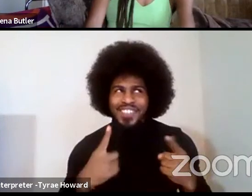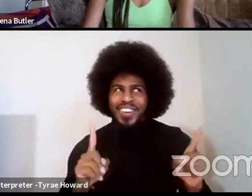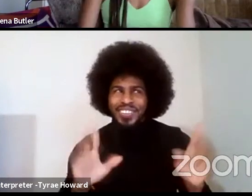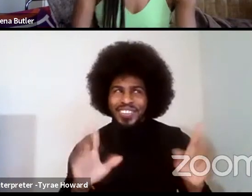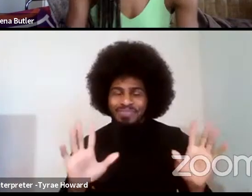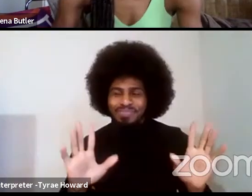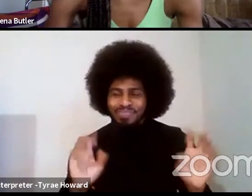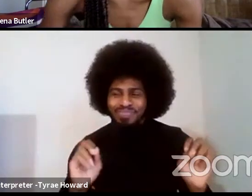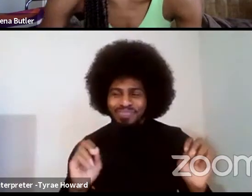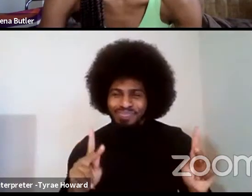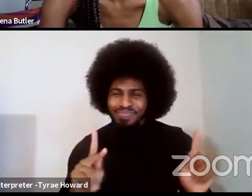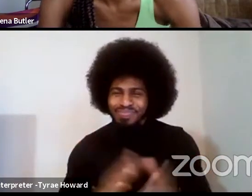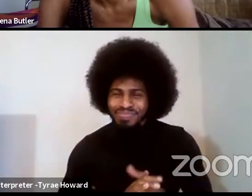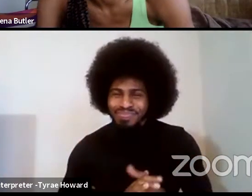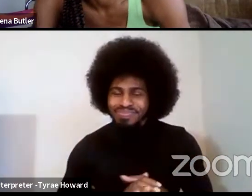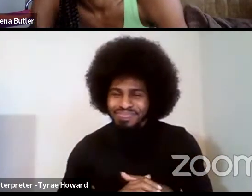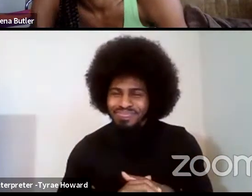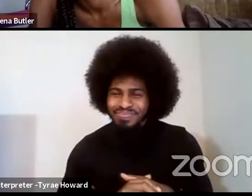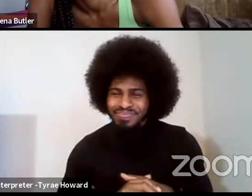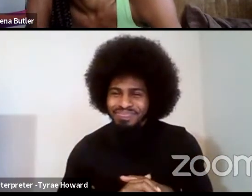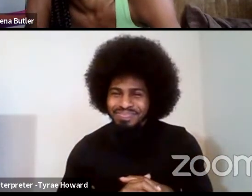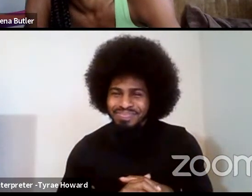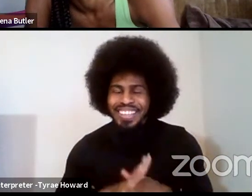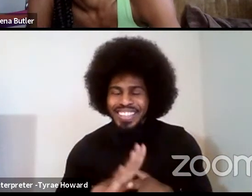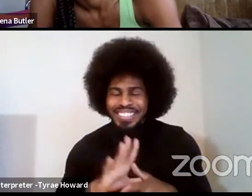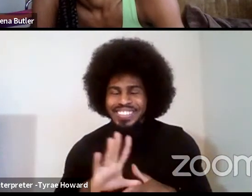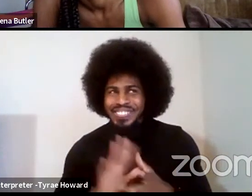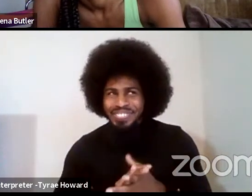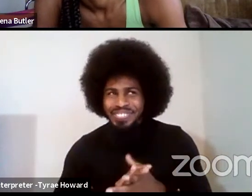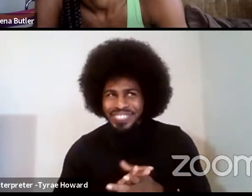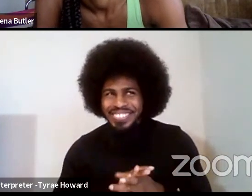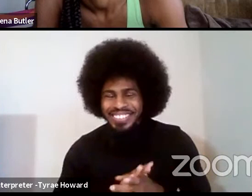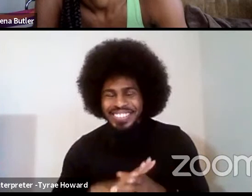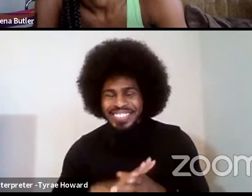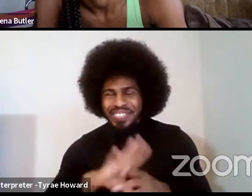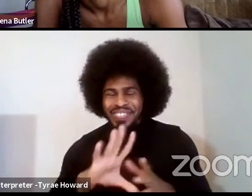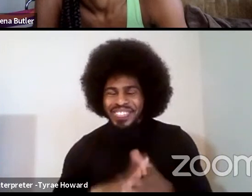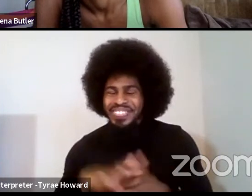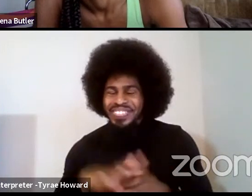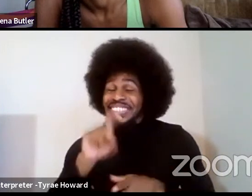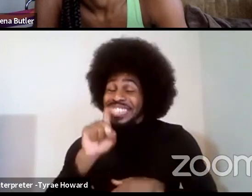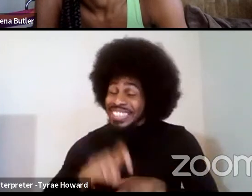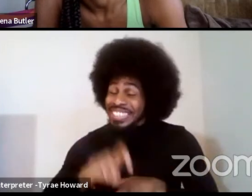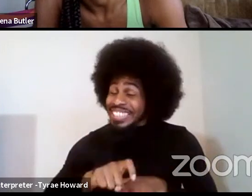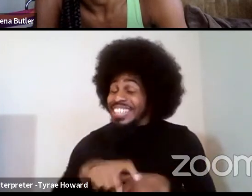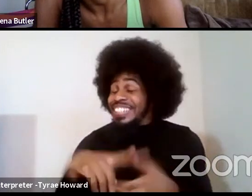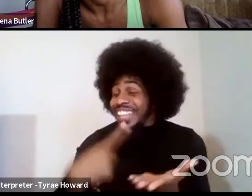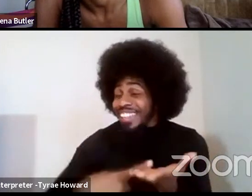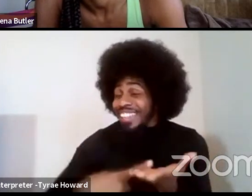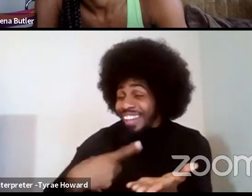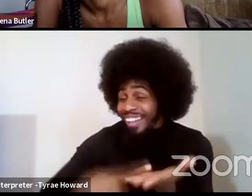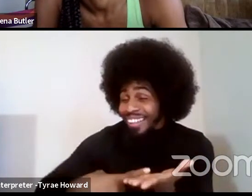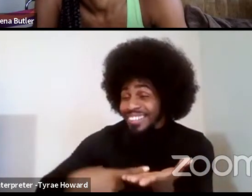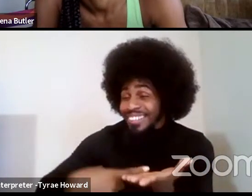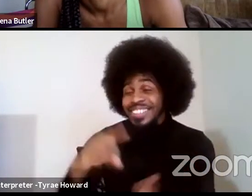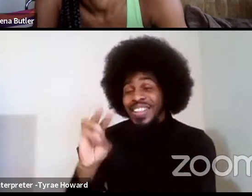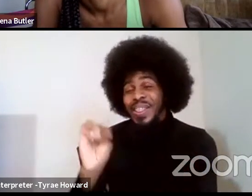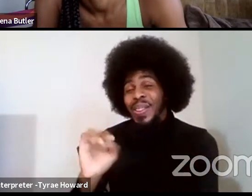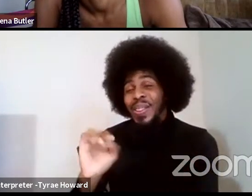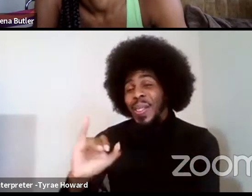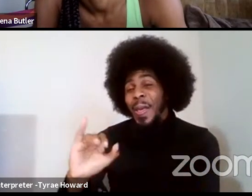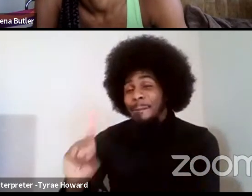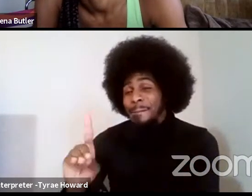wait, before you go, Rena. We gotta talk about the Midwest and what they now call the Mid-South and our families coming from